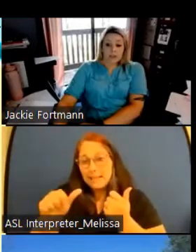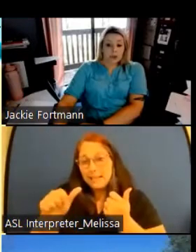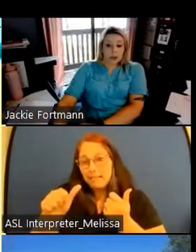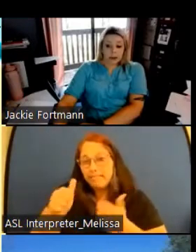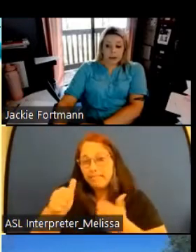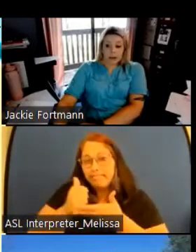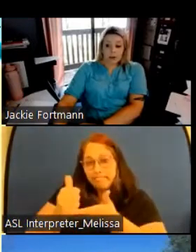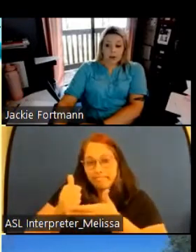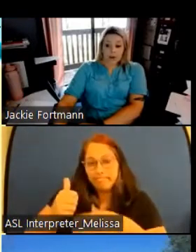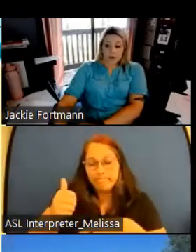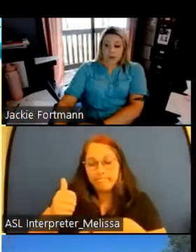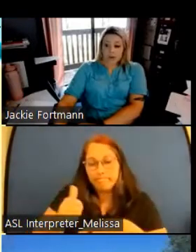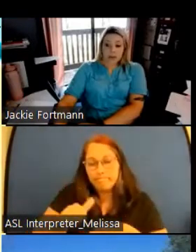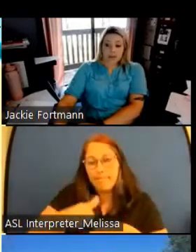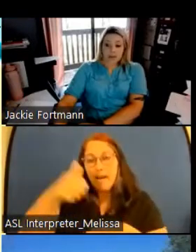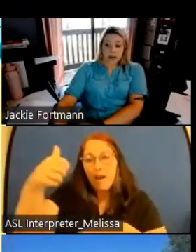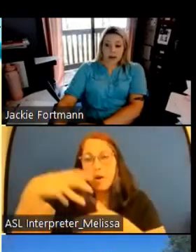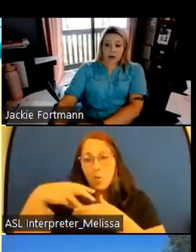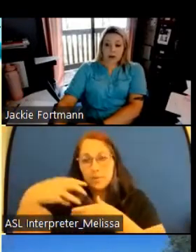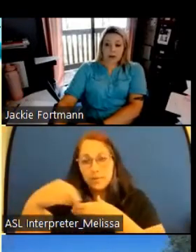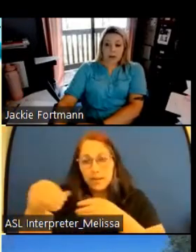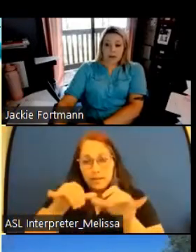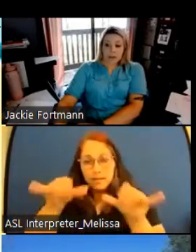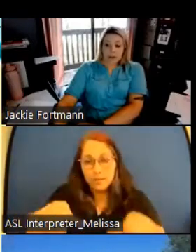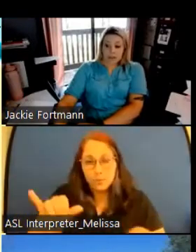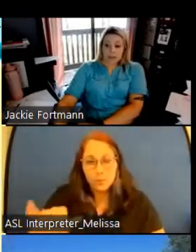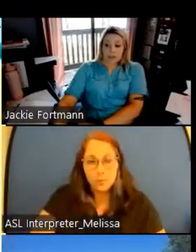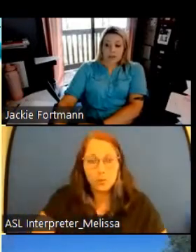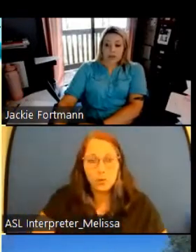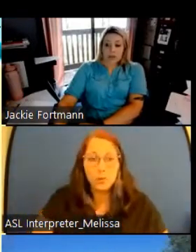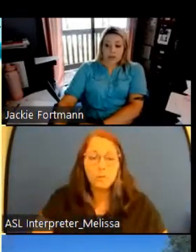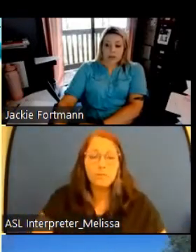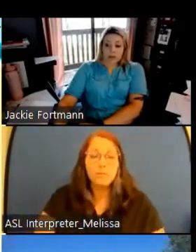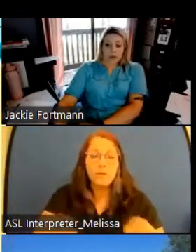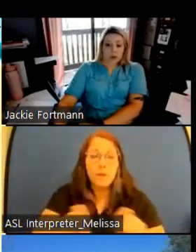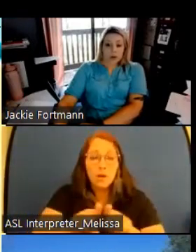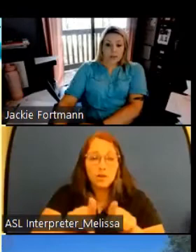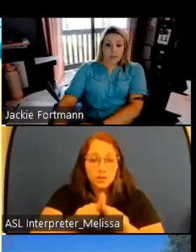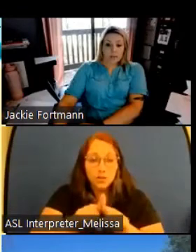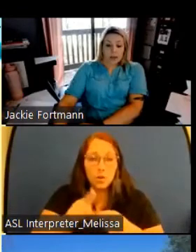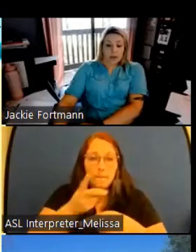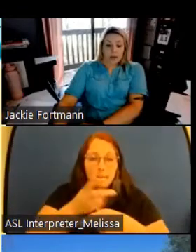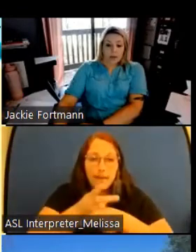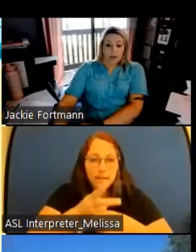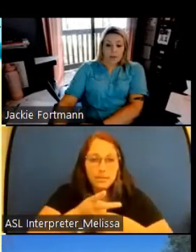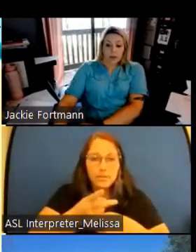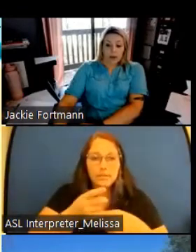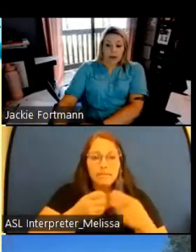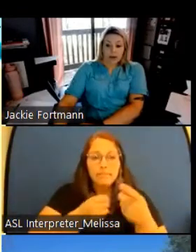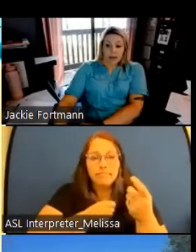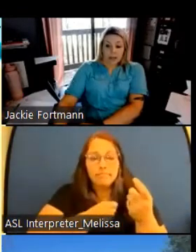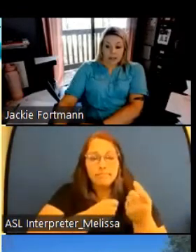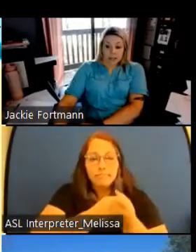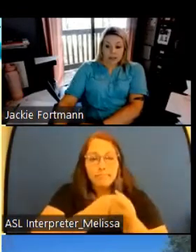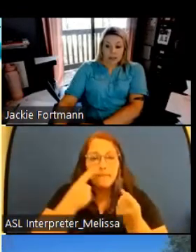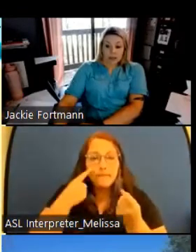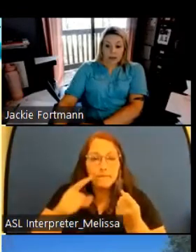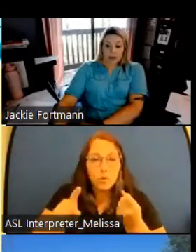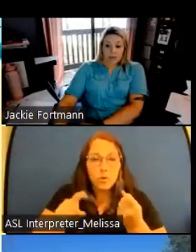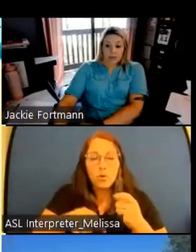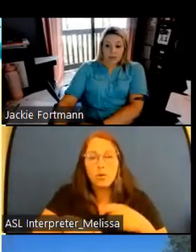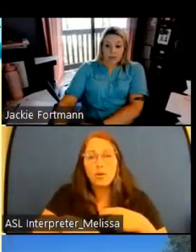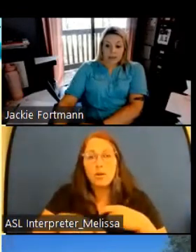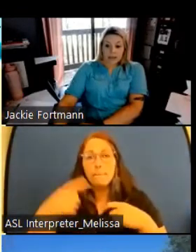shelters, food banks, career source, mental health, substance abuse treatment, and so on. And then we provide case